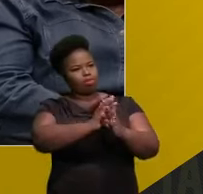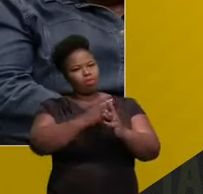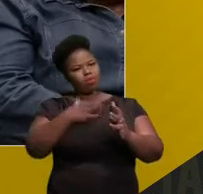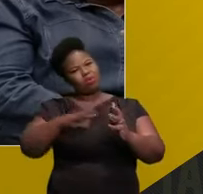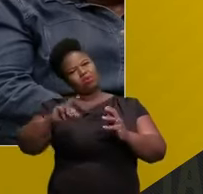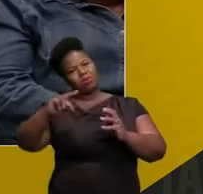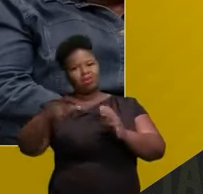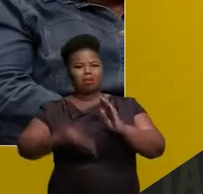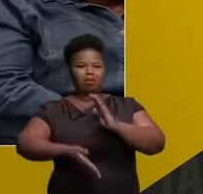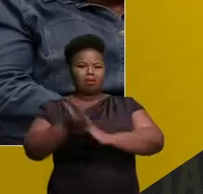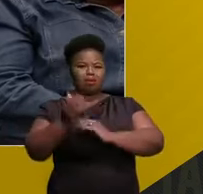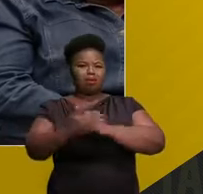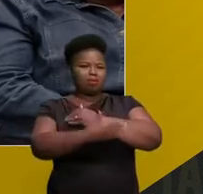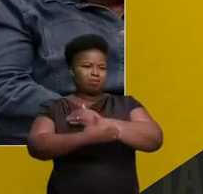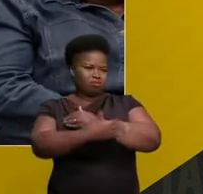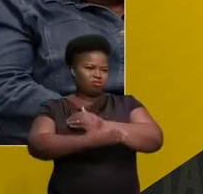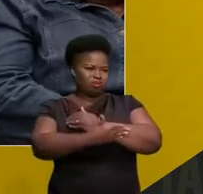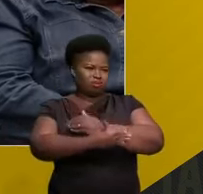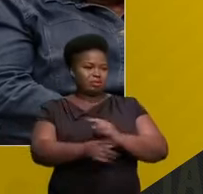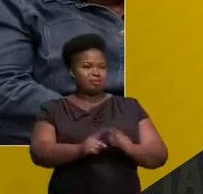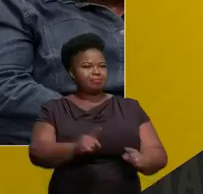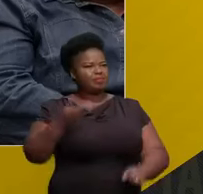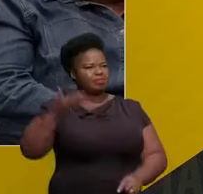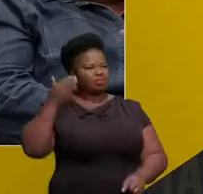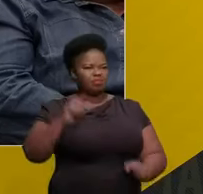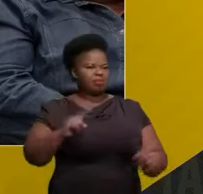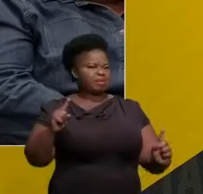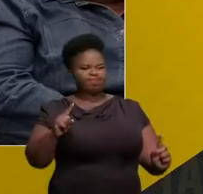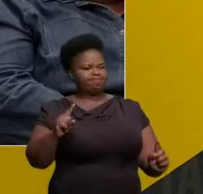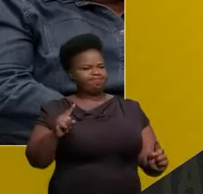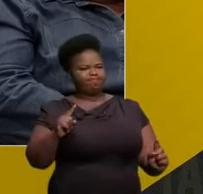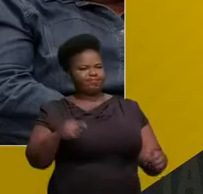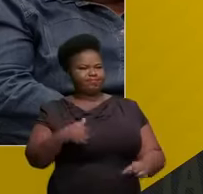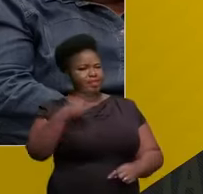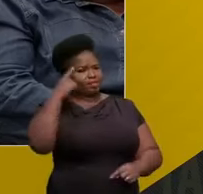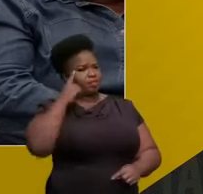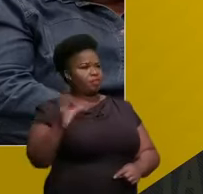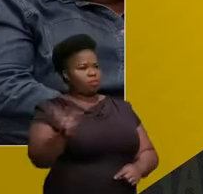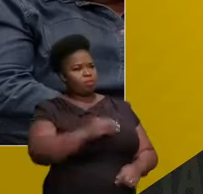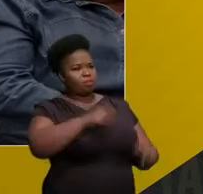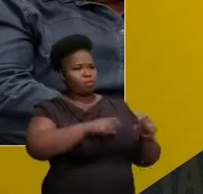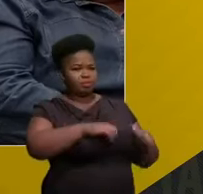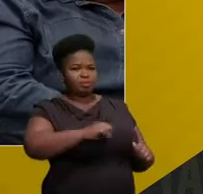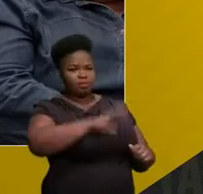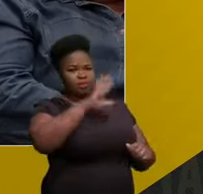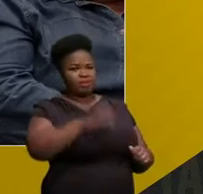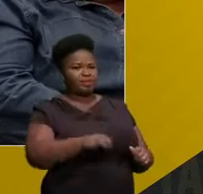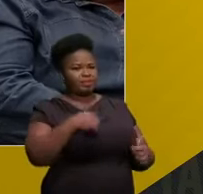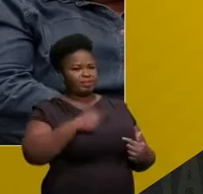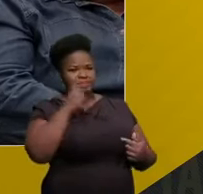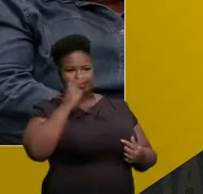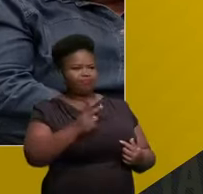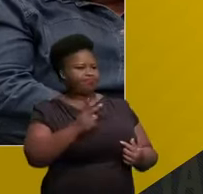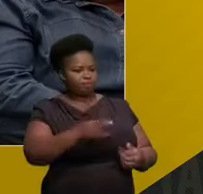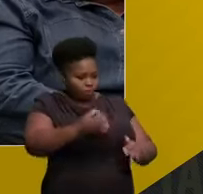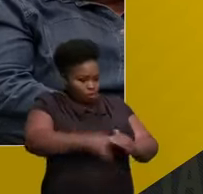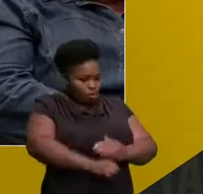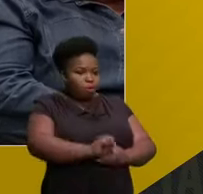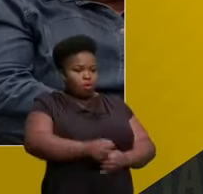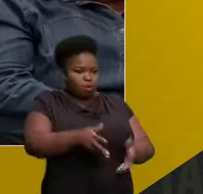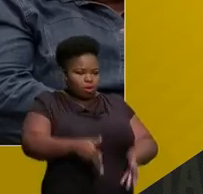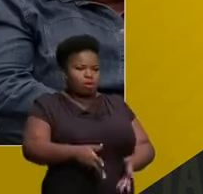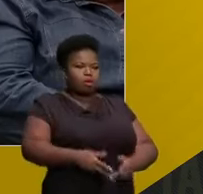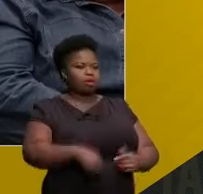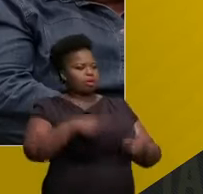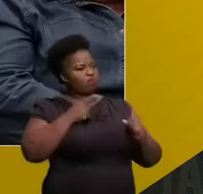in the past, but we so soon realized, and I think it's for all South Africans to realize, that we are born here for a reason